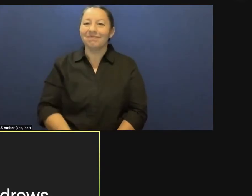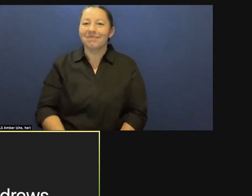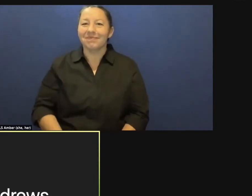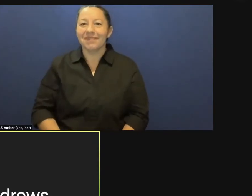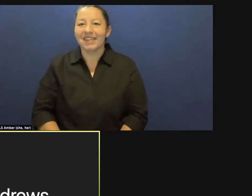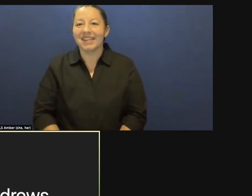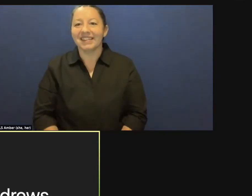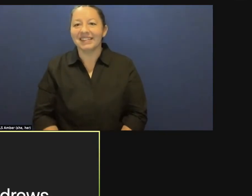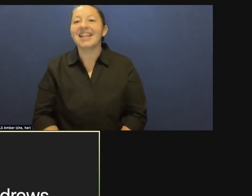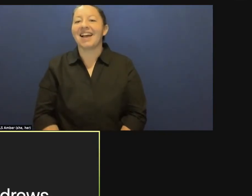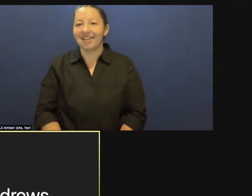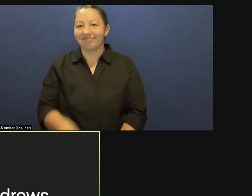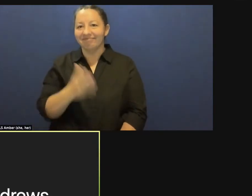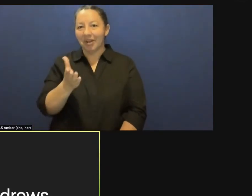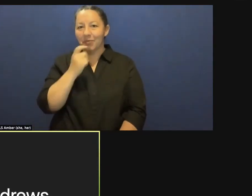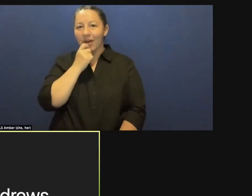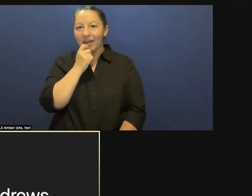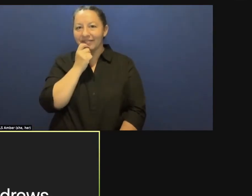There we go.